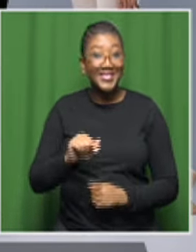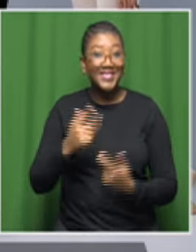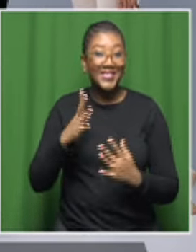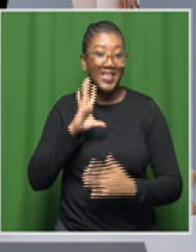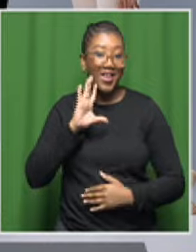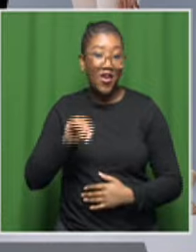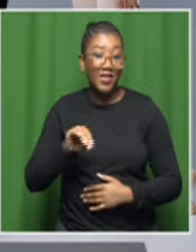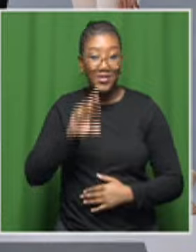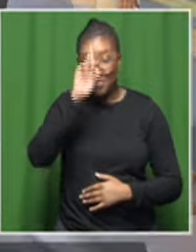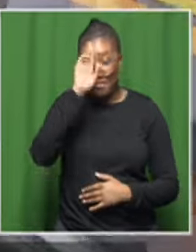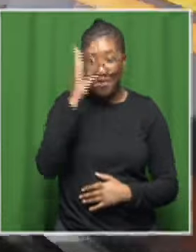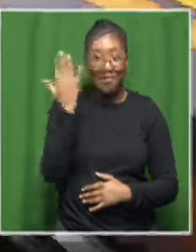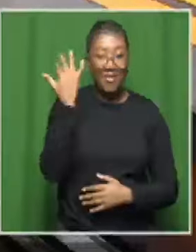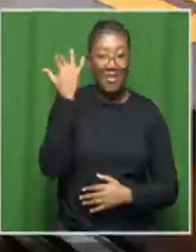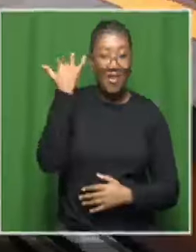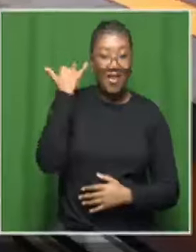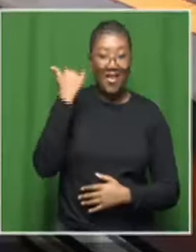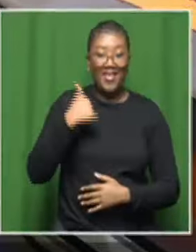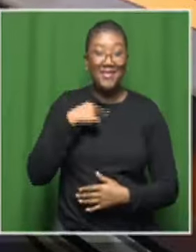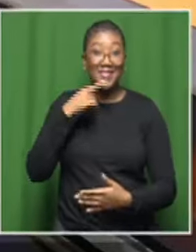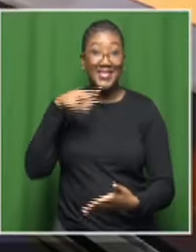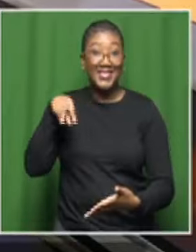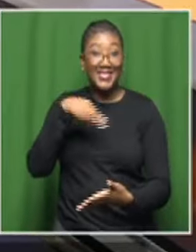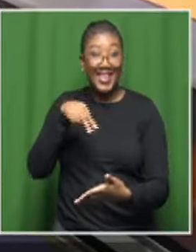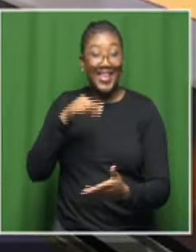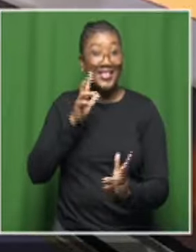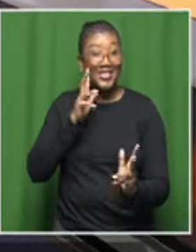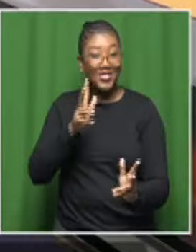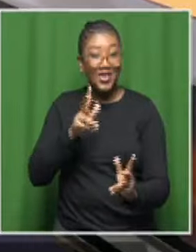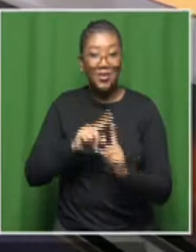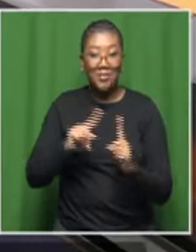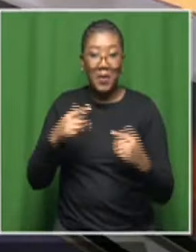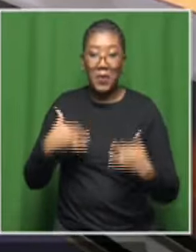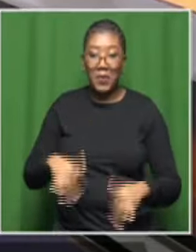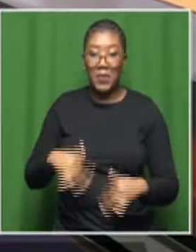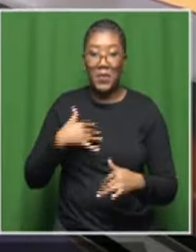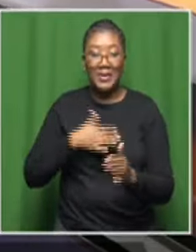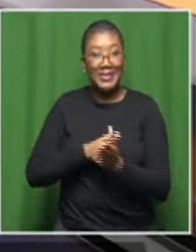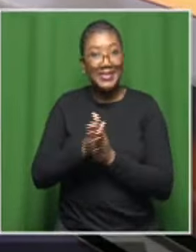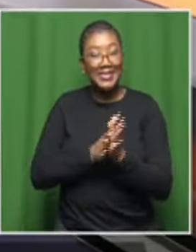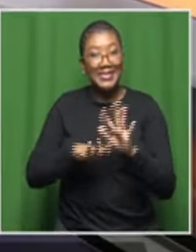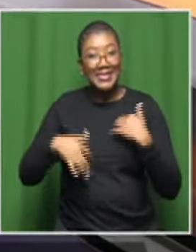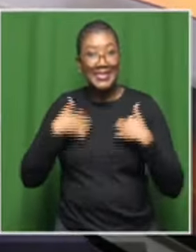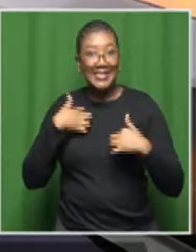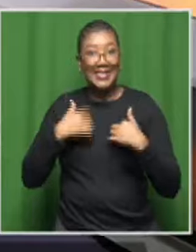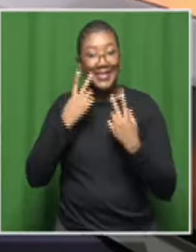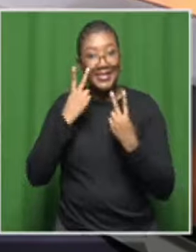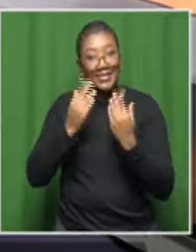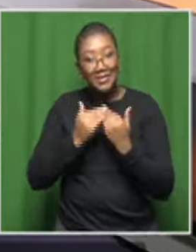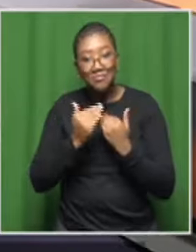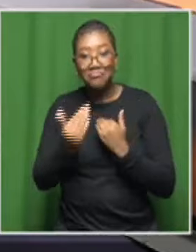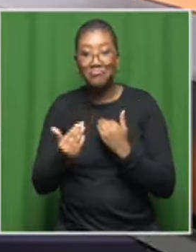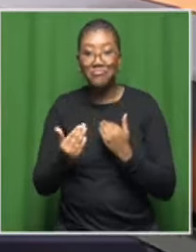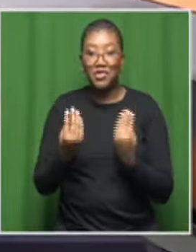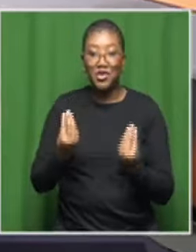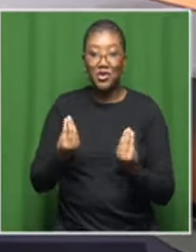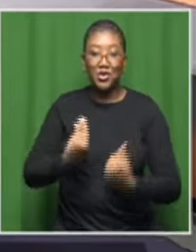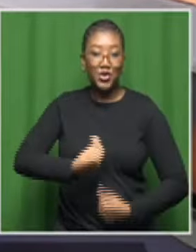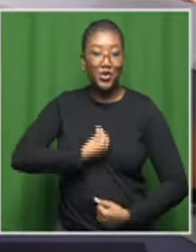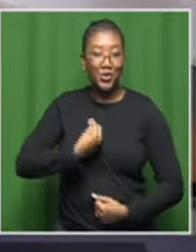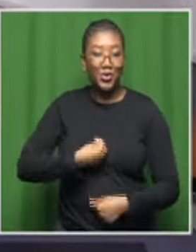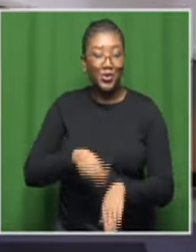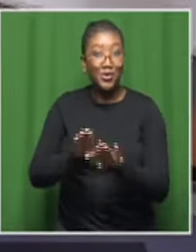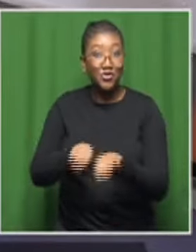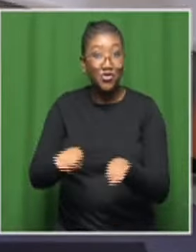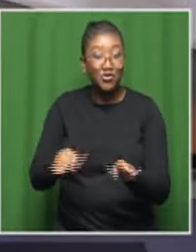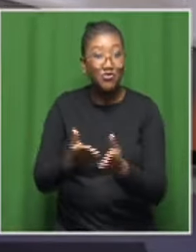doing ballet many moons ago, but it's exciting to see the next generation and perhaps what's on offer. Perhaps you can tell us about the importance of this